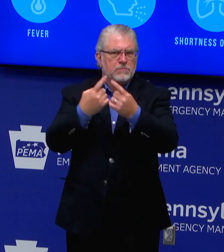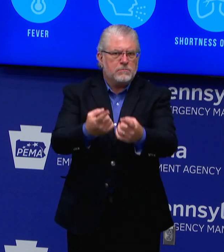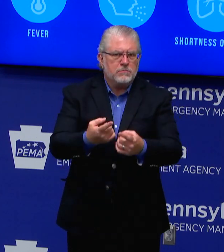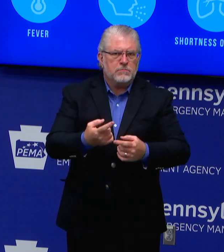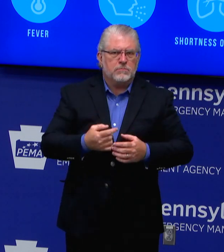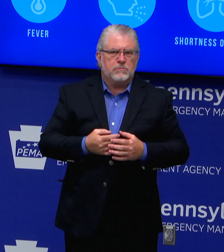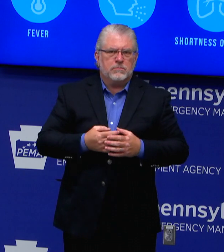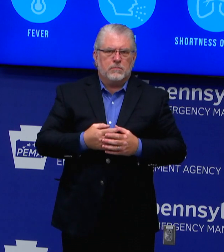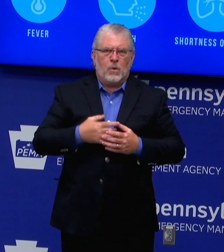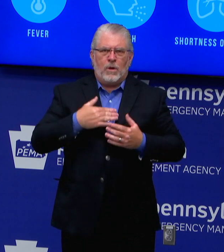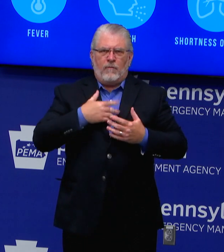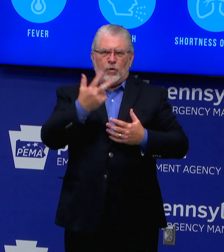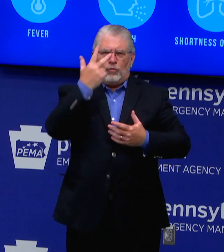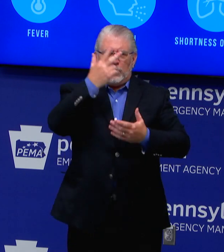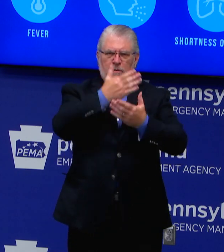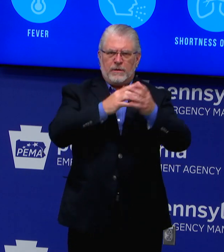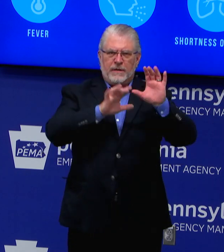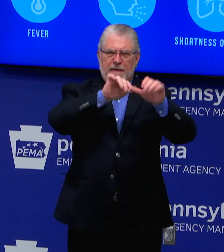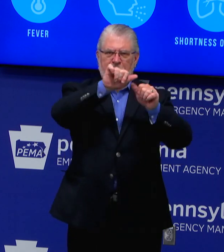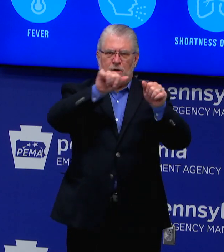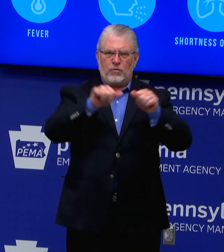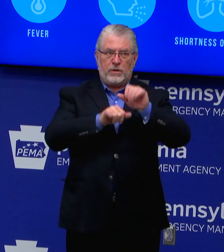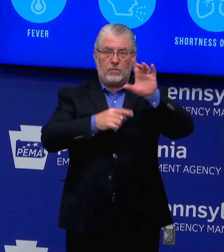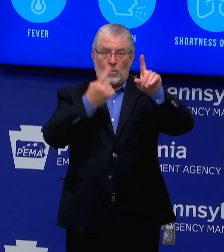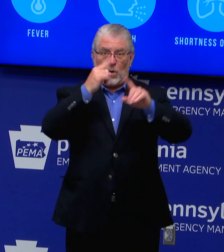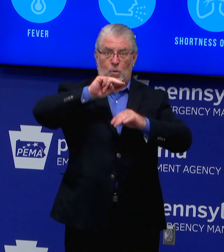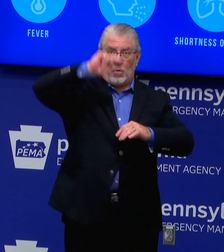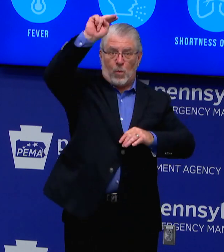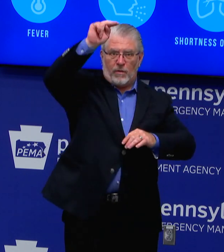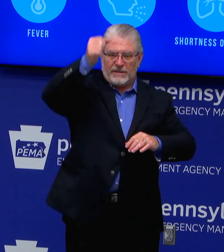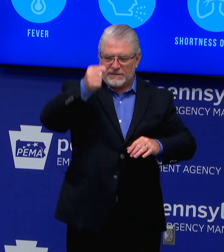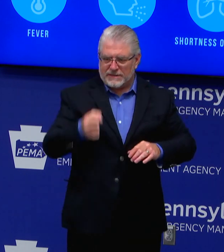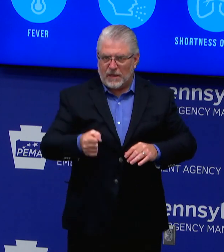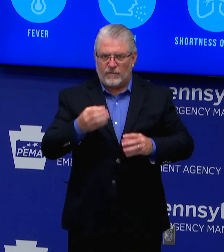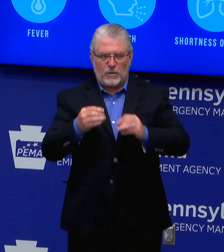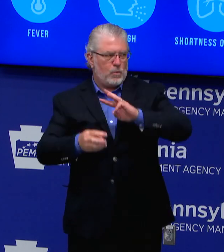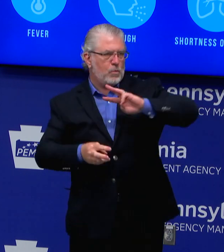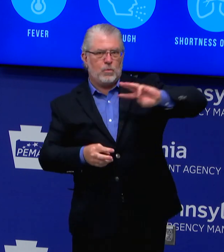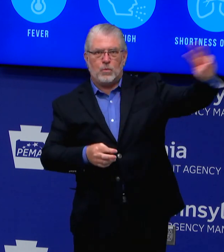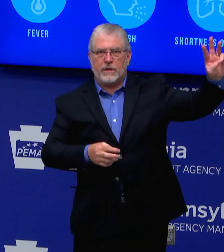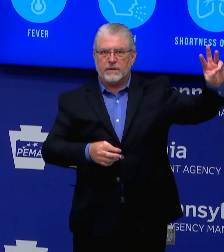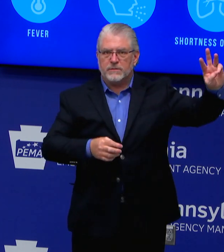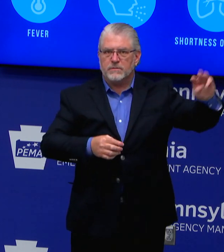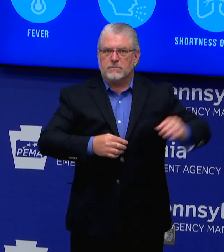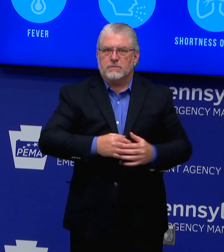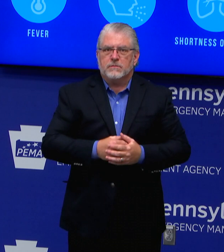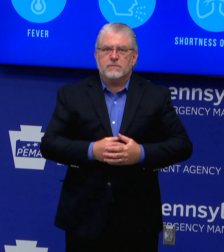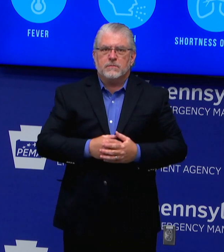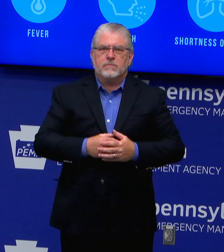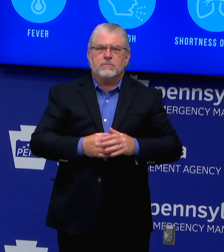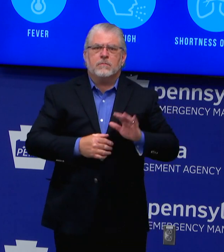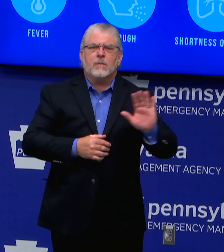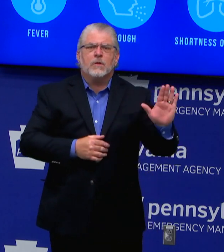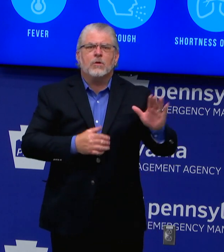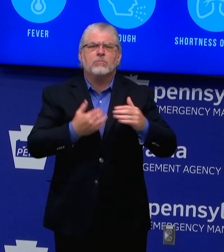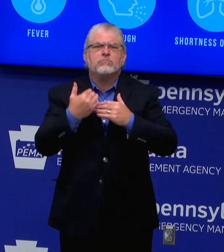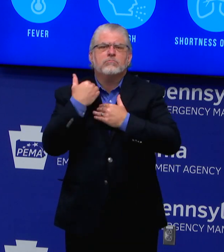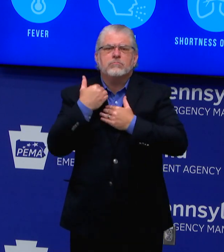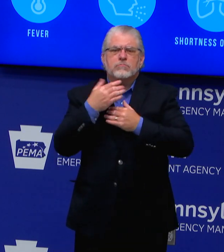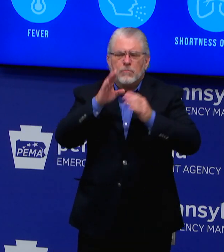task forces, North, South, and West, as well as functional task forces to include logistical support, force health